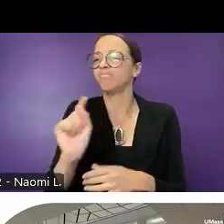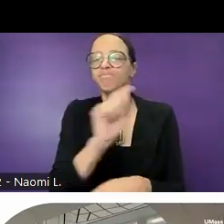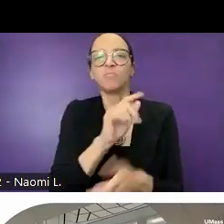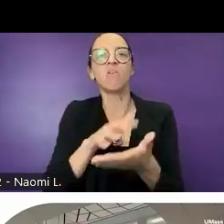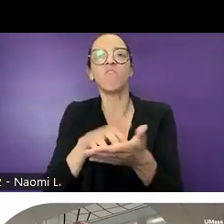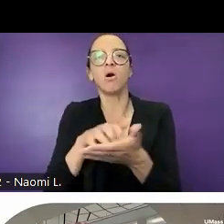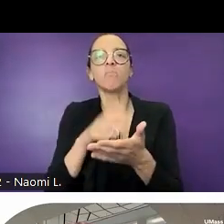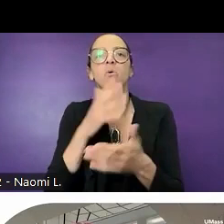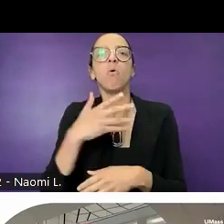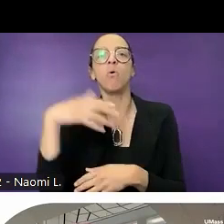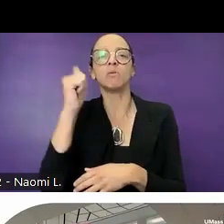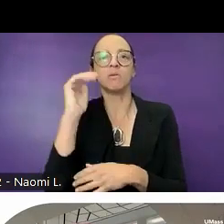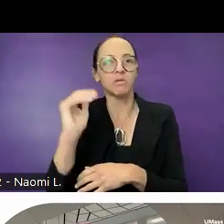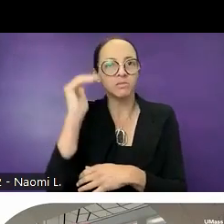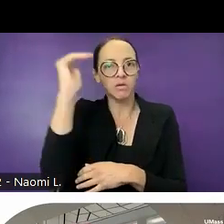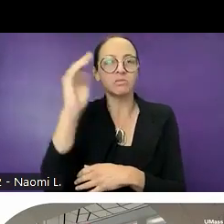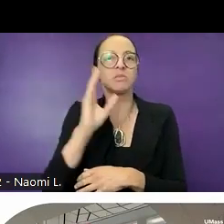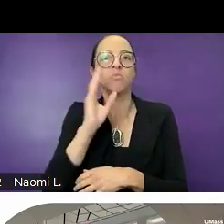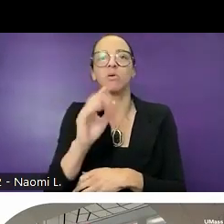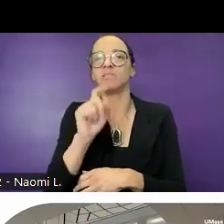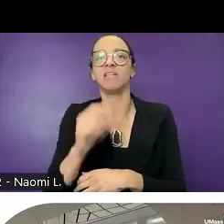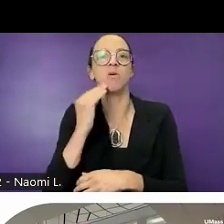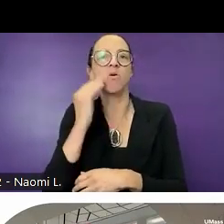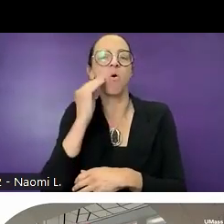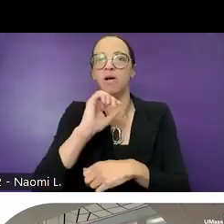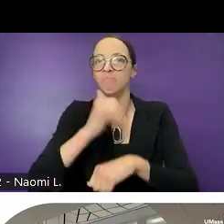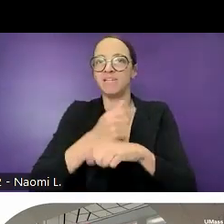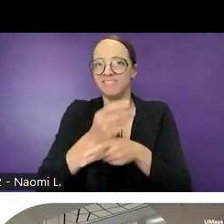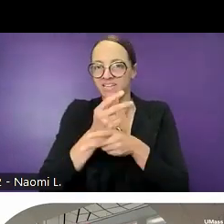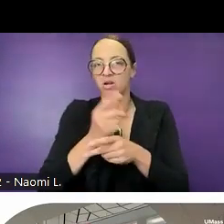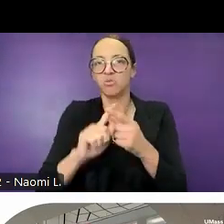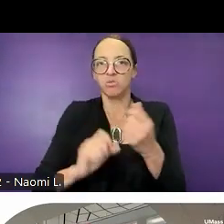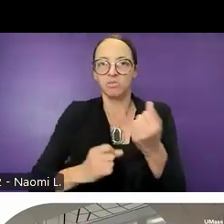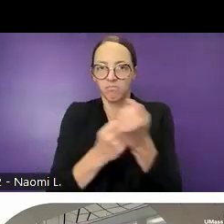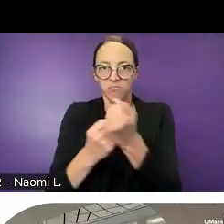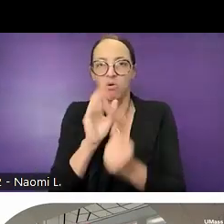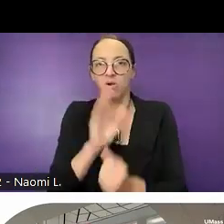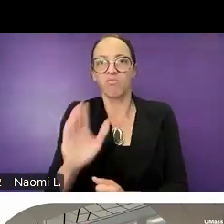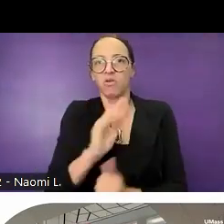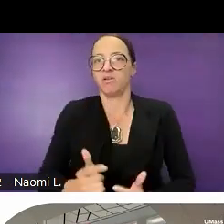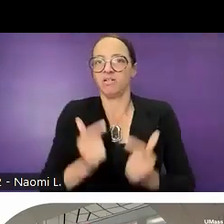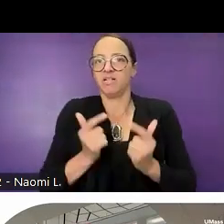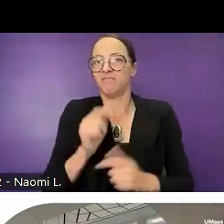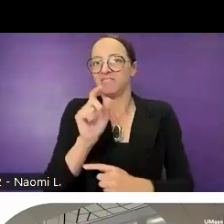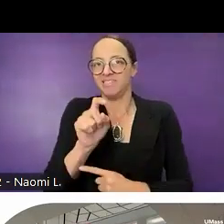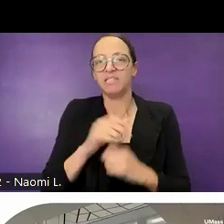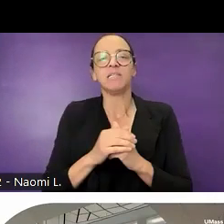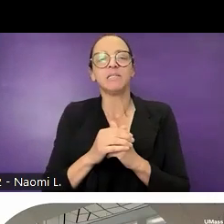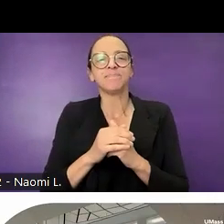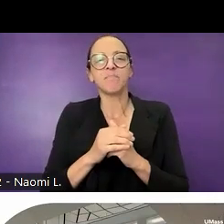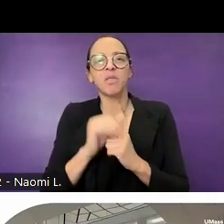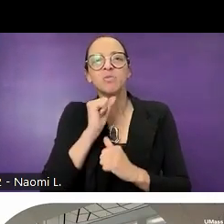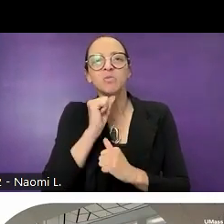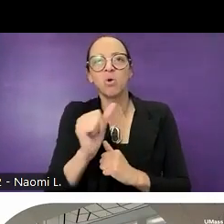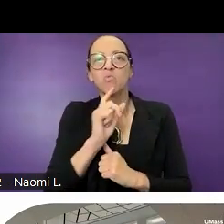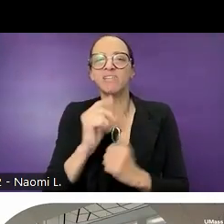to support their daily living needs, and there's really no dedicated, readily available income stream to cover